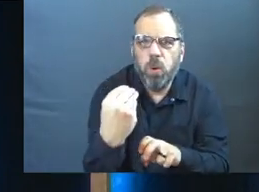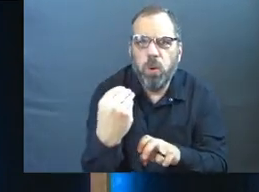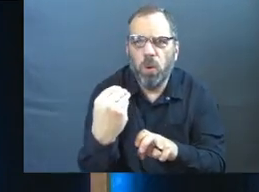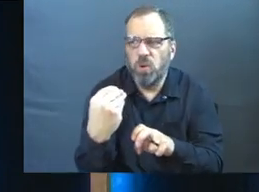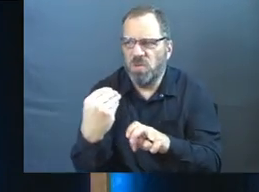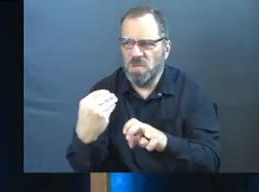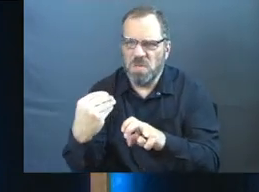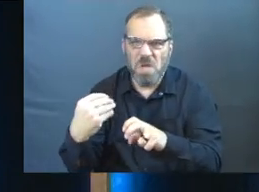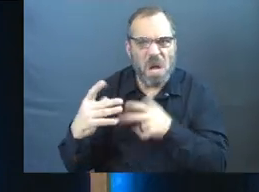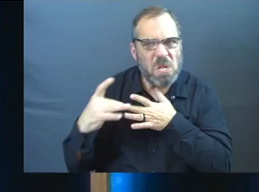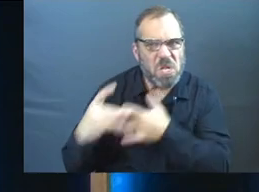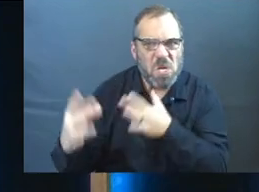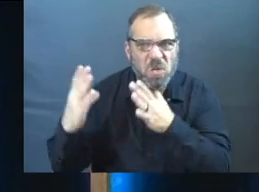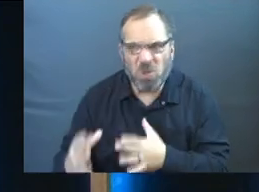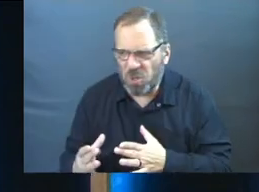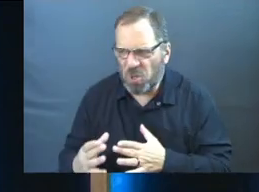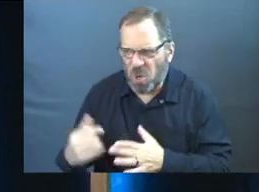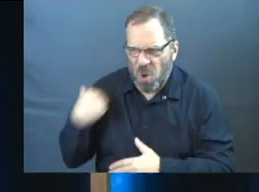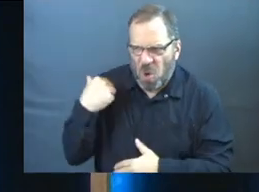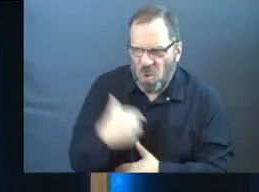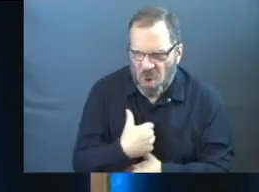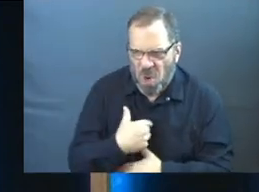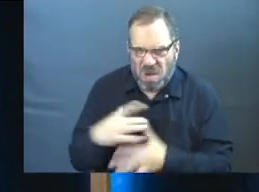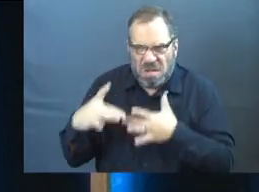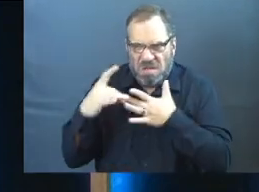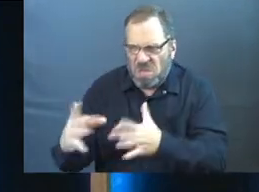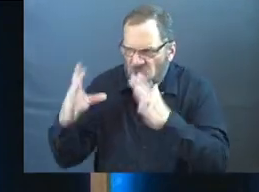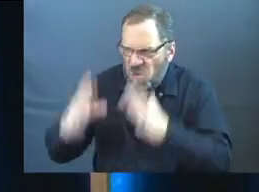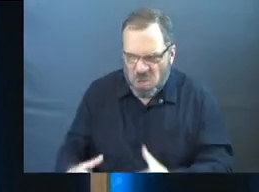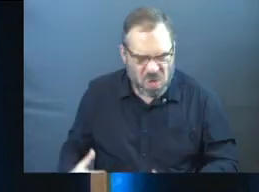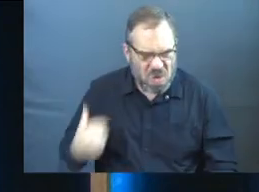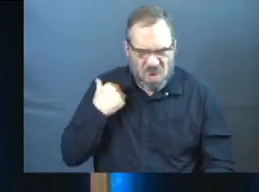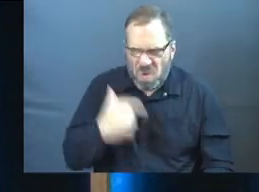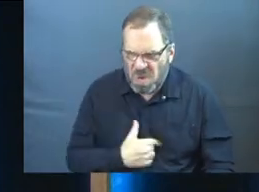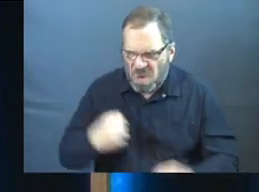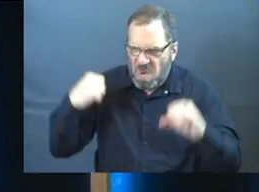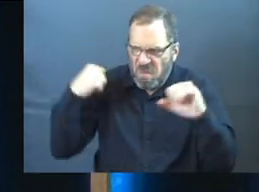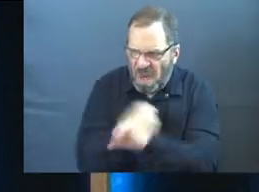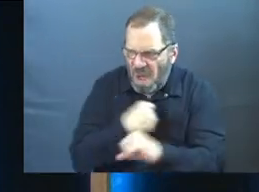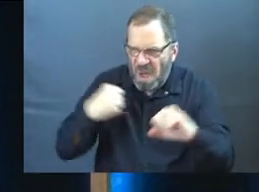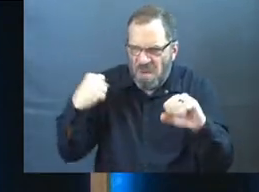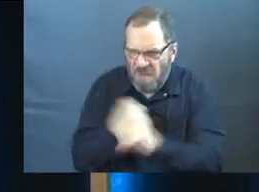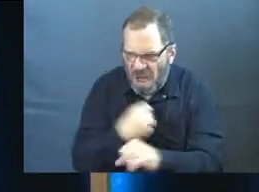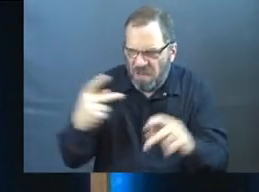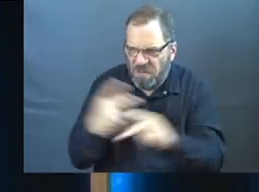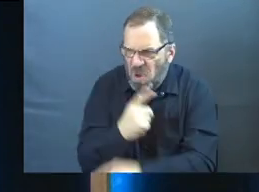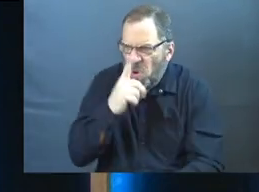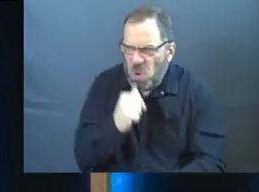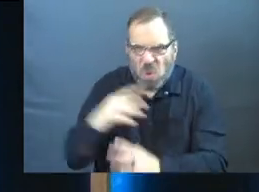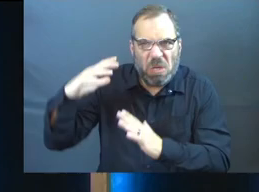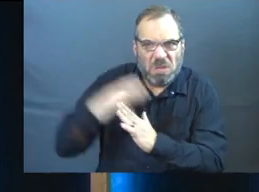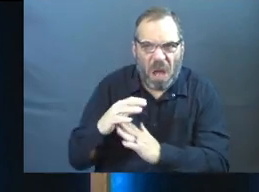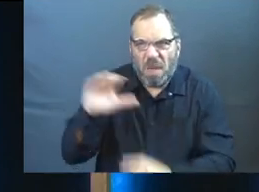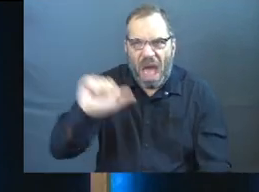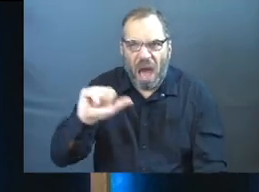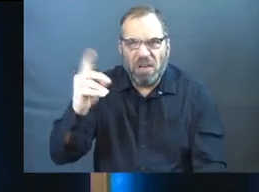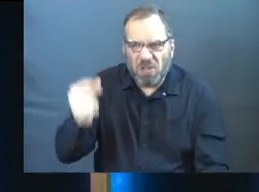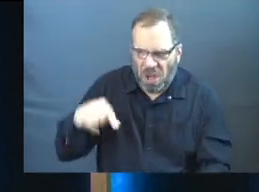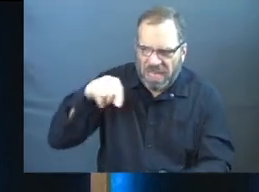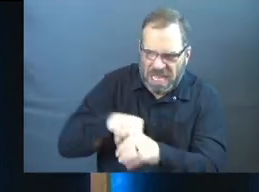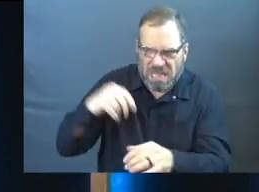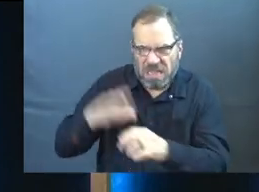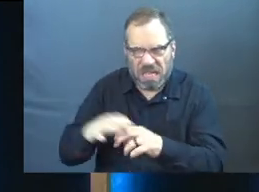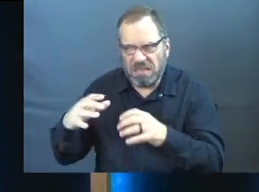pack mentality of like, we're a pack and we need to fight each other to figure out who the alpha dog is in